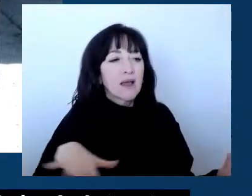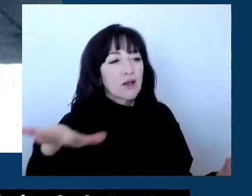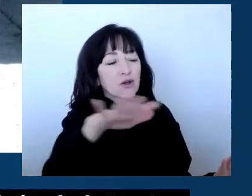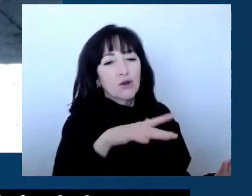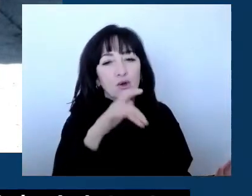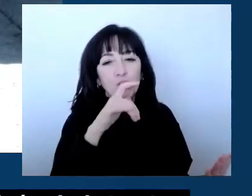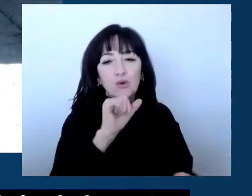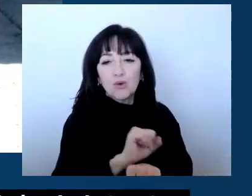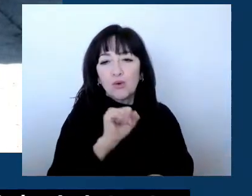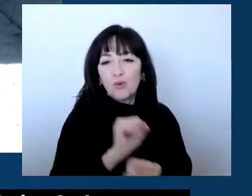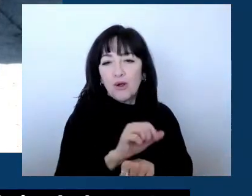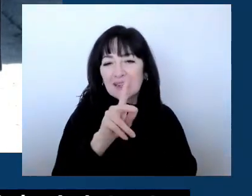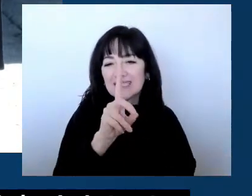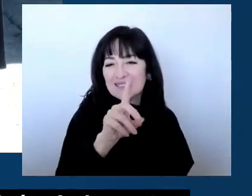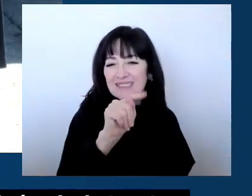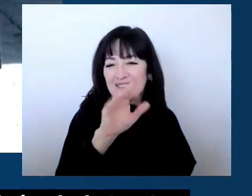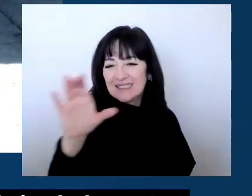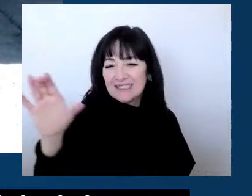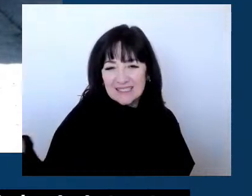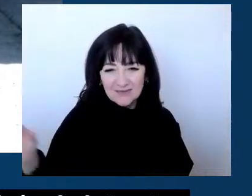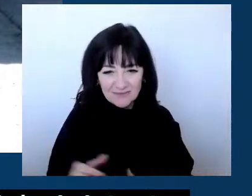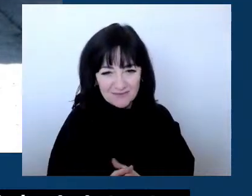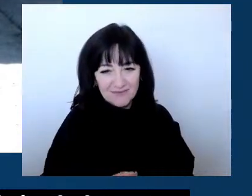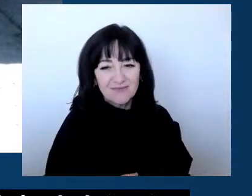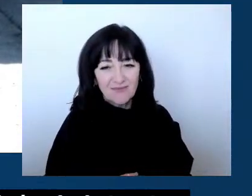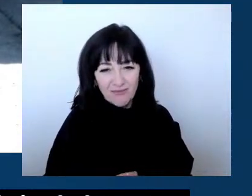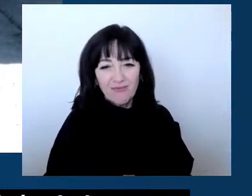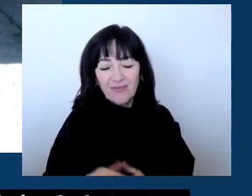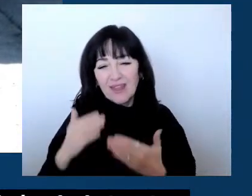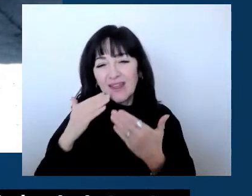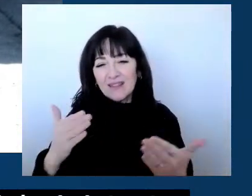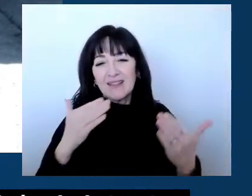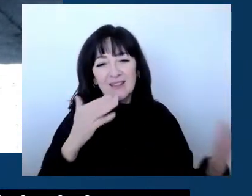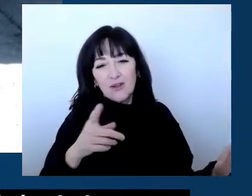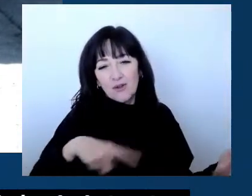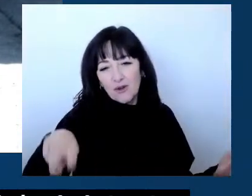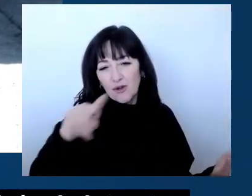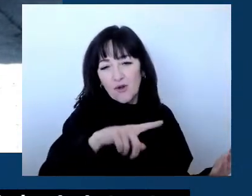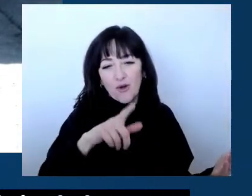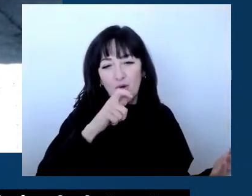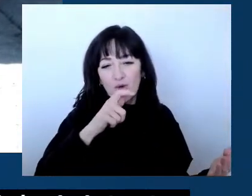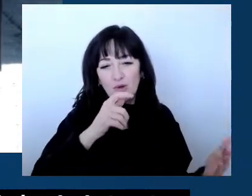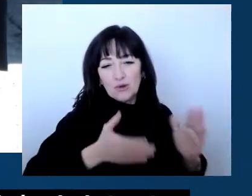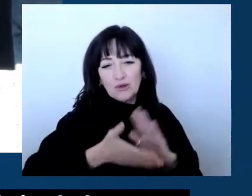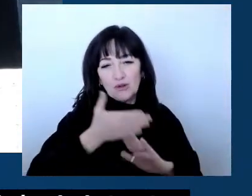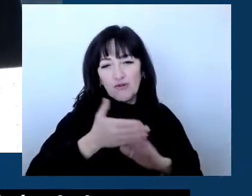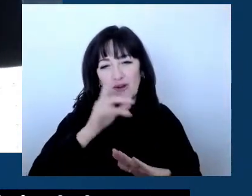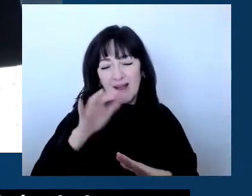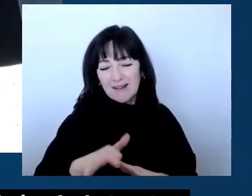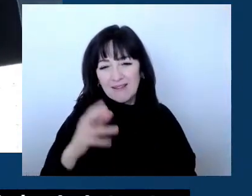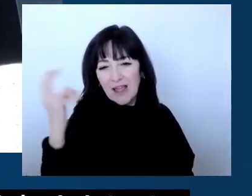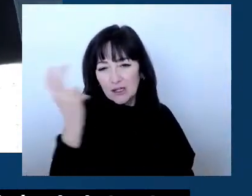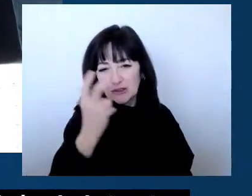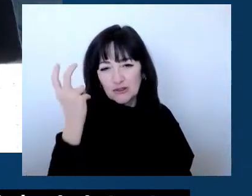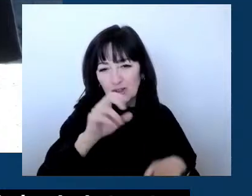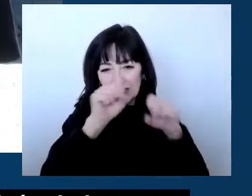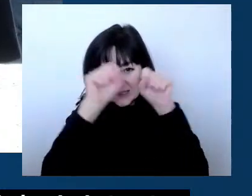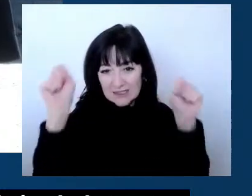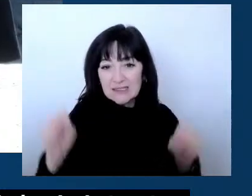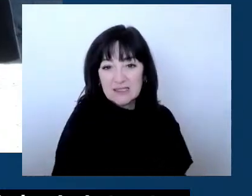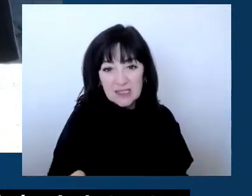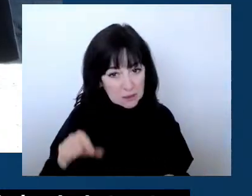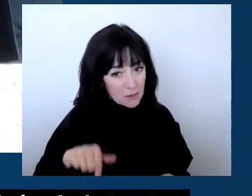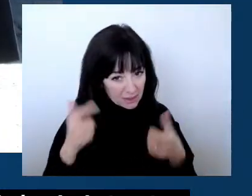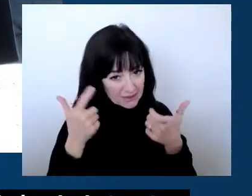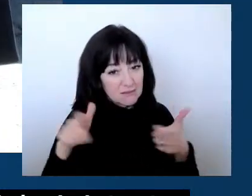Put your hands up so we can put our hands together and thank all of you for running this transit system. This is a big deal for